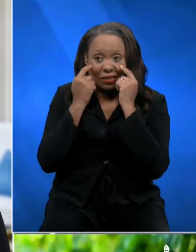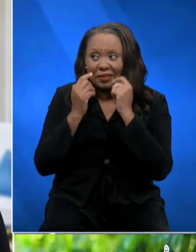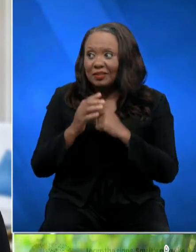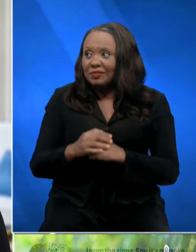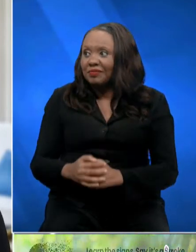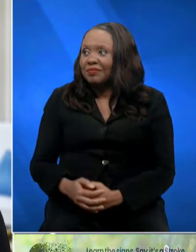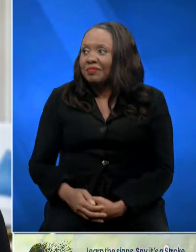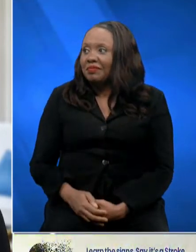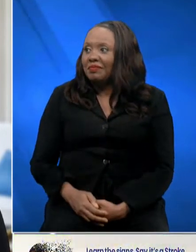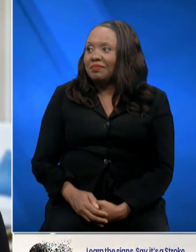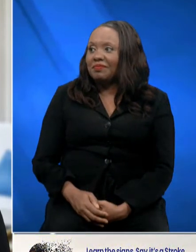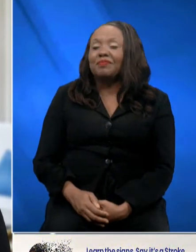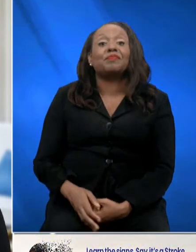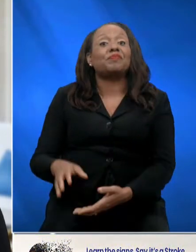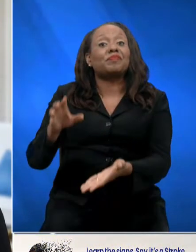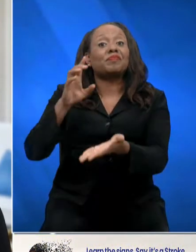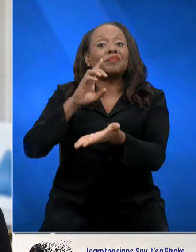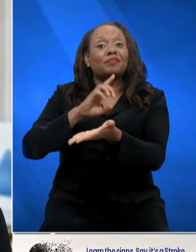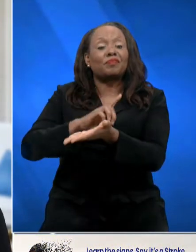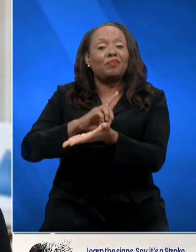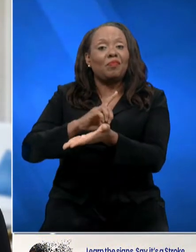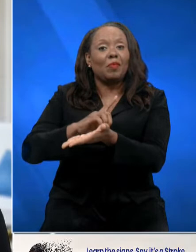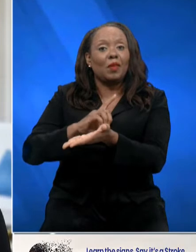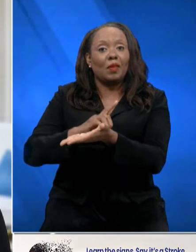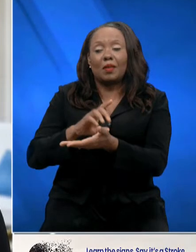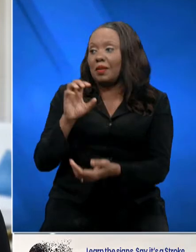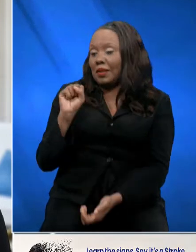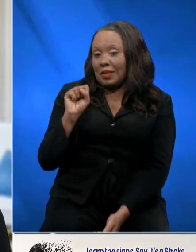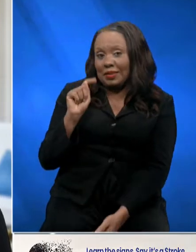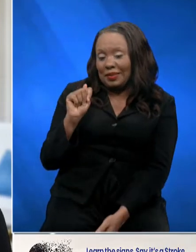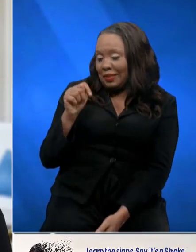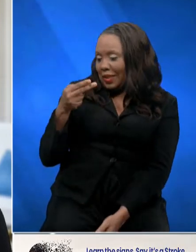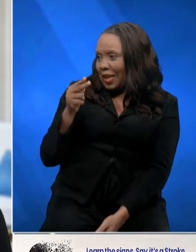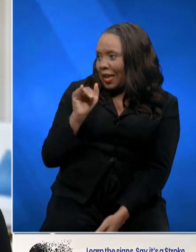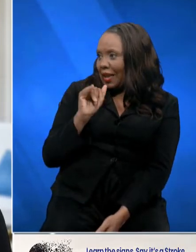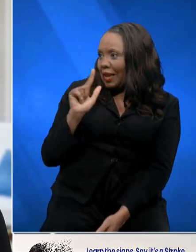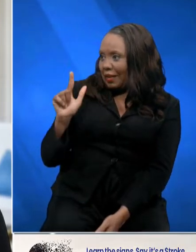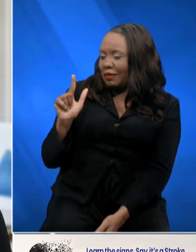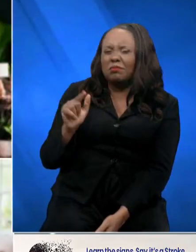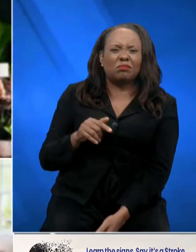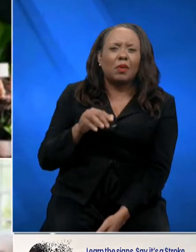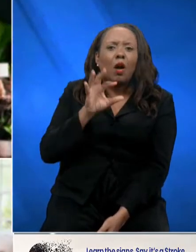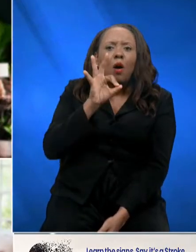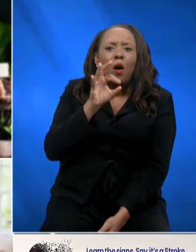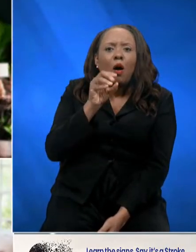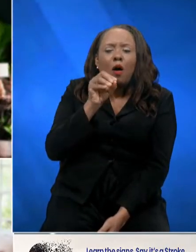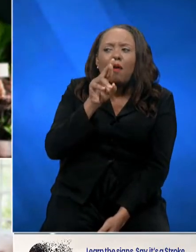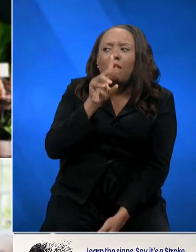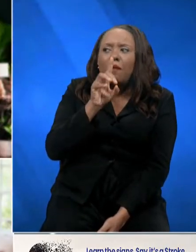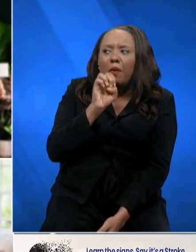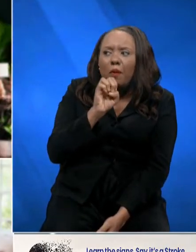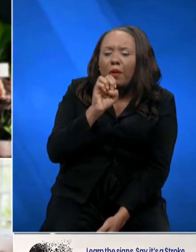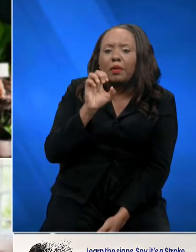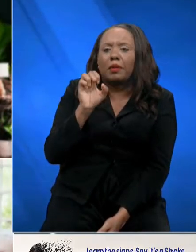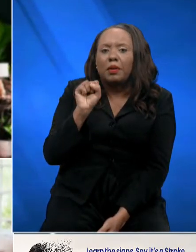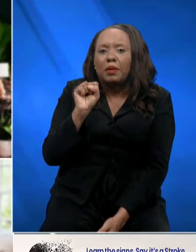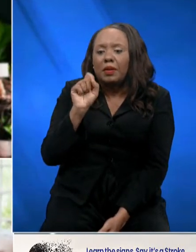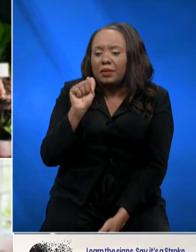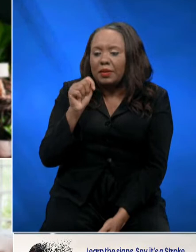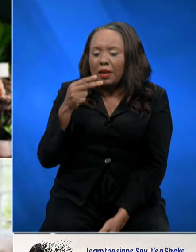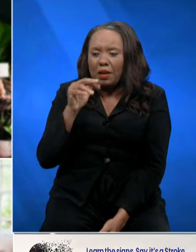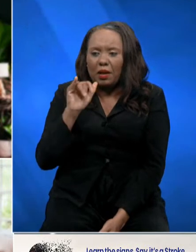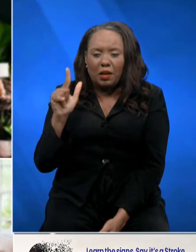K.O. Fordson-Hill, who is a psychiatrist. And Dr. Fordson-Hill, tell us what kind of